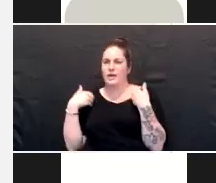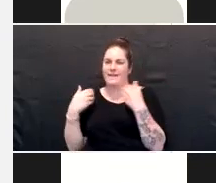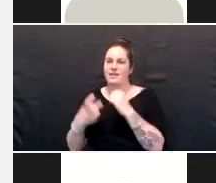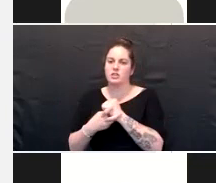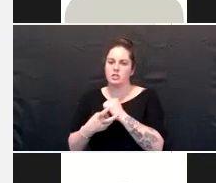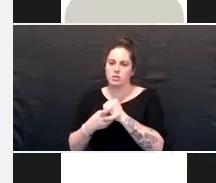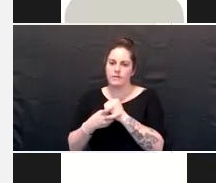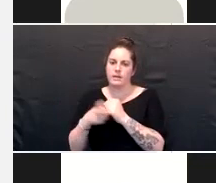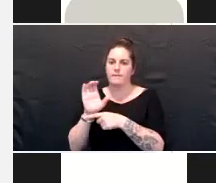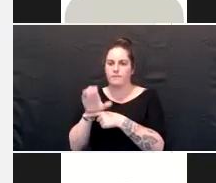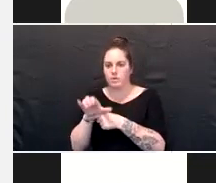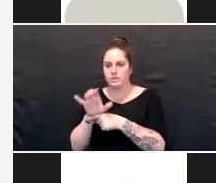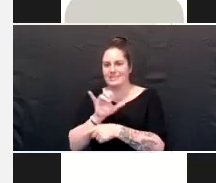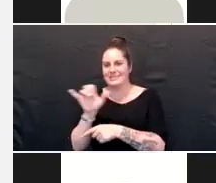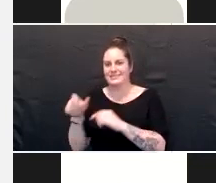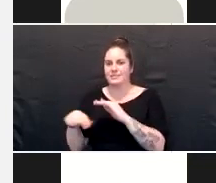like gravity.